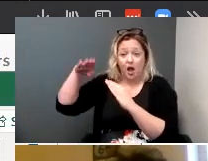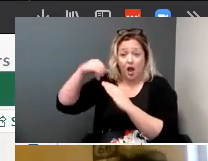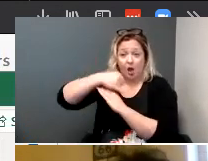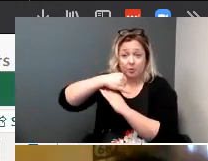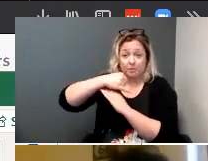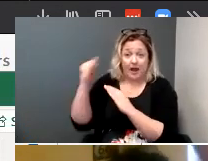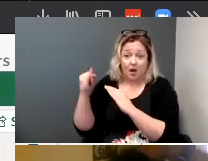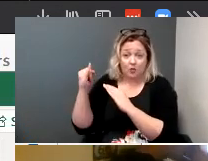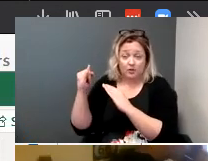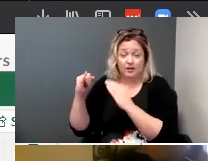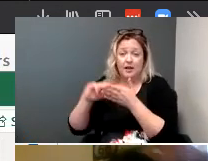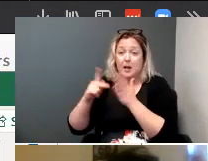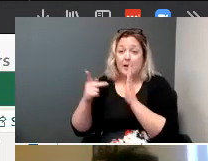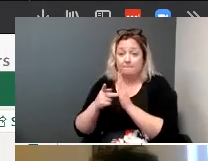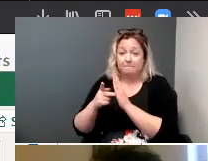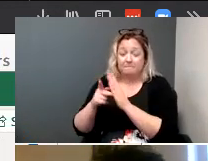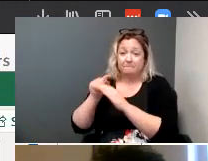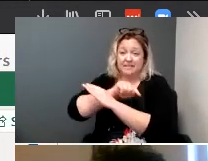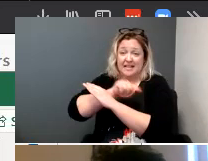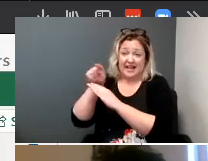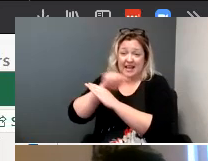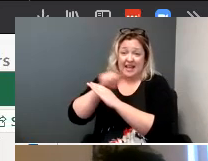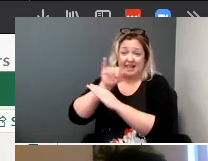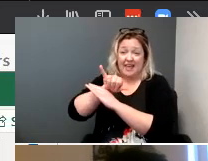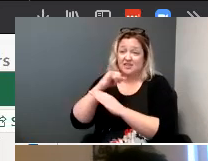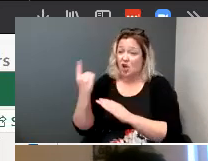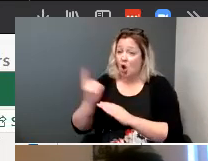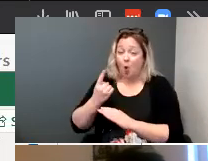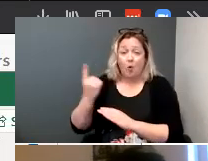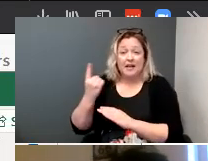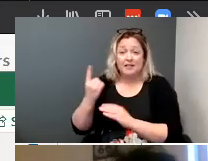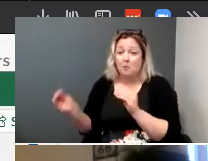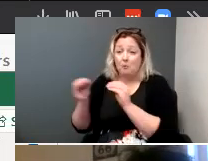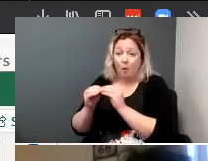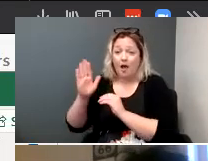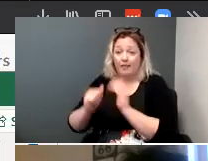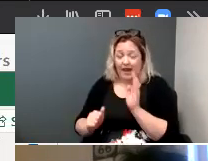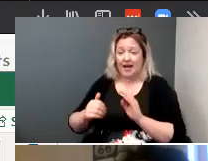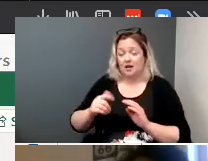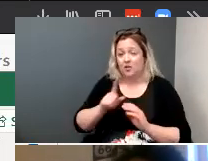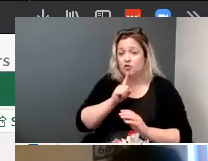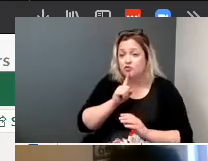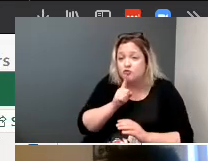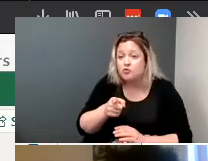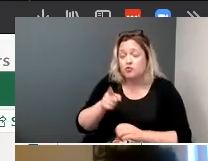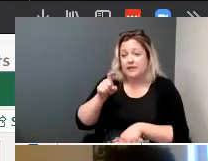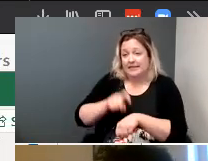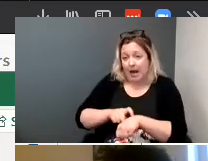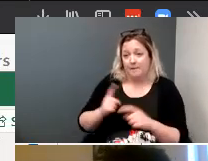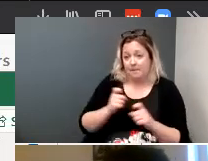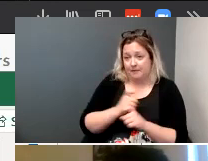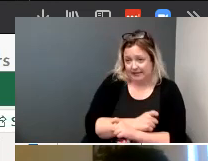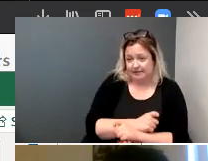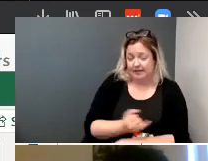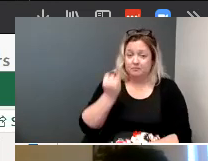will always be higher than the time complexity of my algorithm. Right, so if my algorithm takes n time,